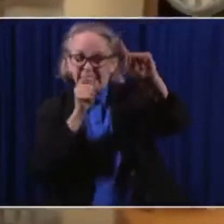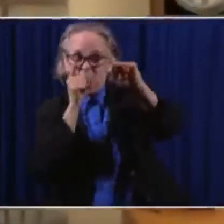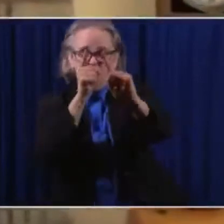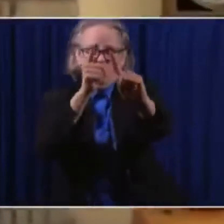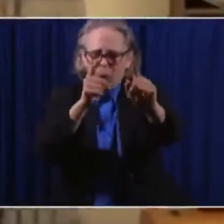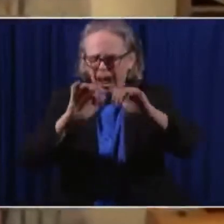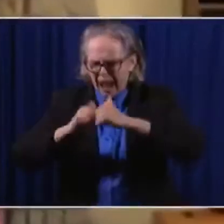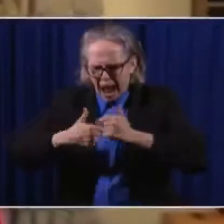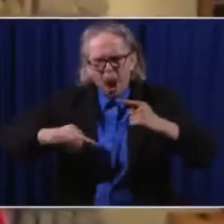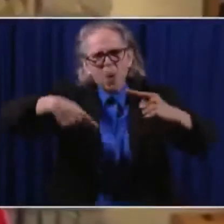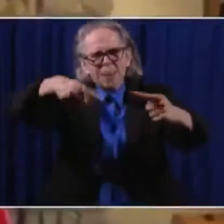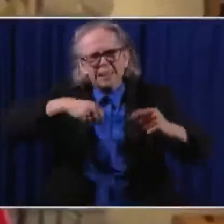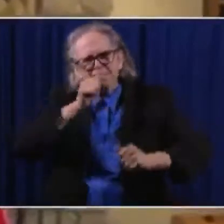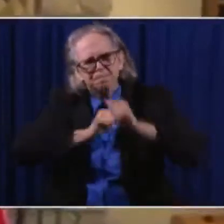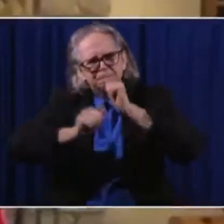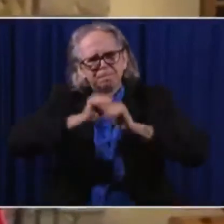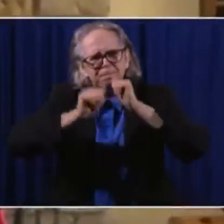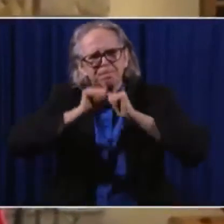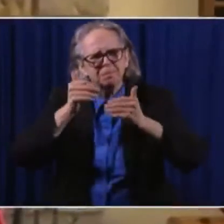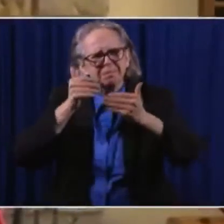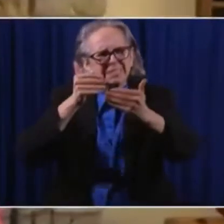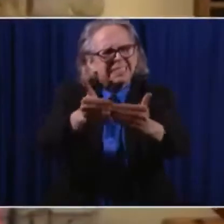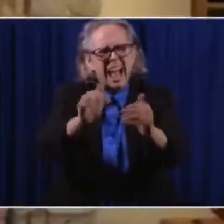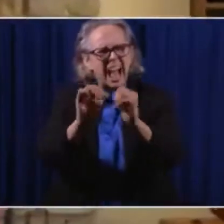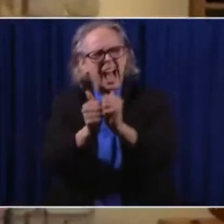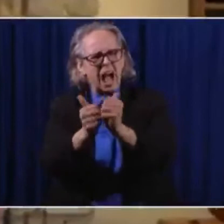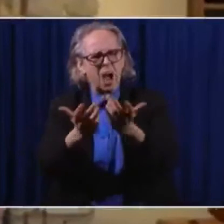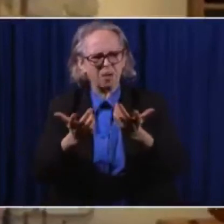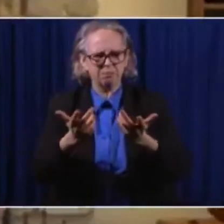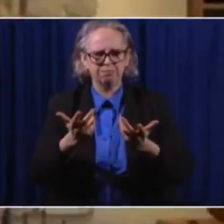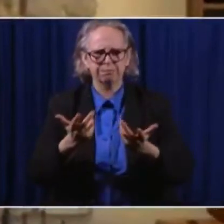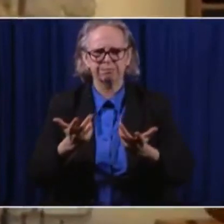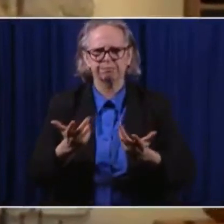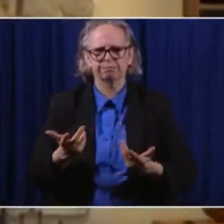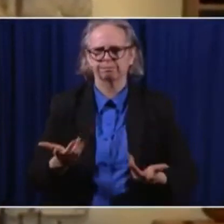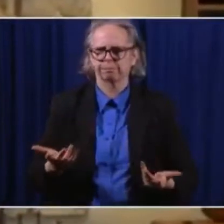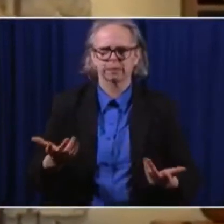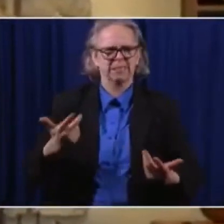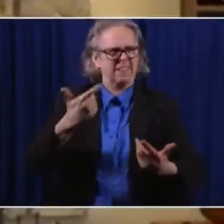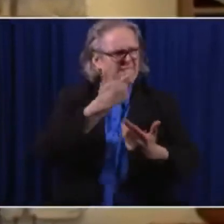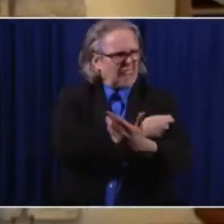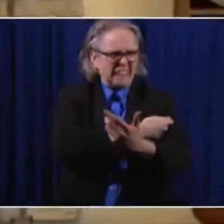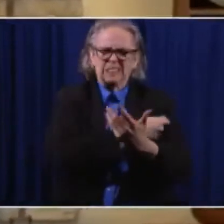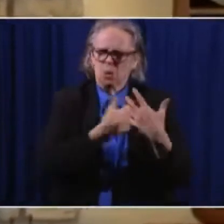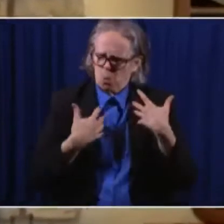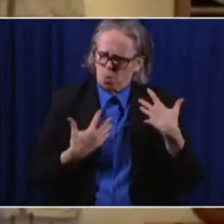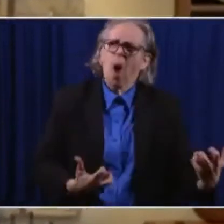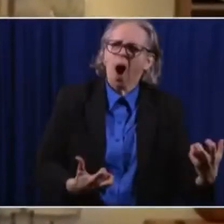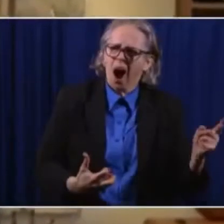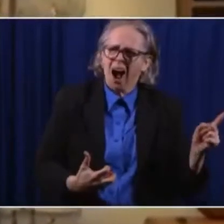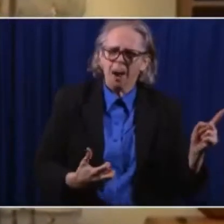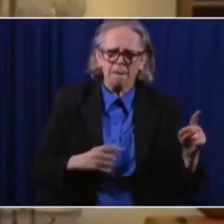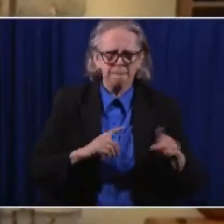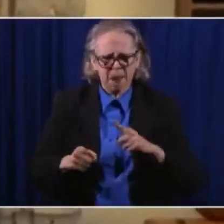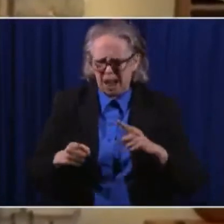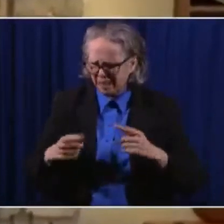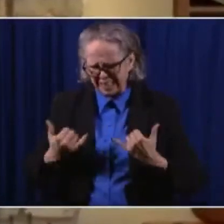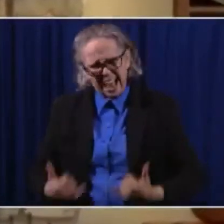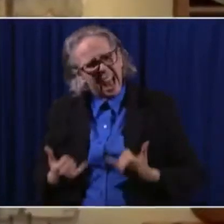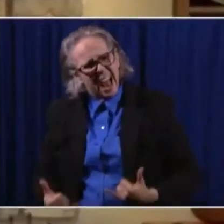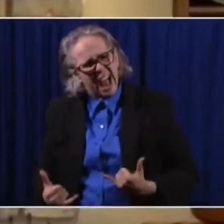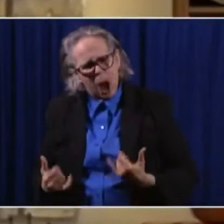not only getting testing out, getting vaccinations out, but get them out enough so that we're starting to